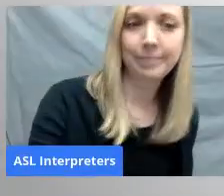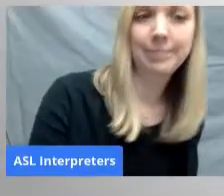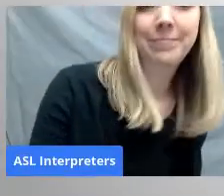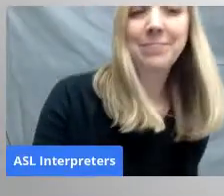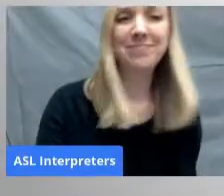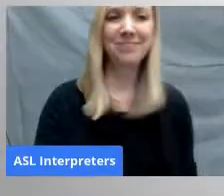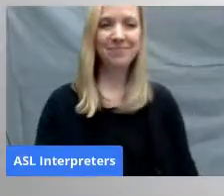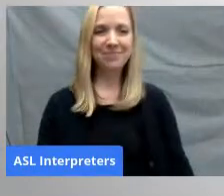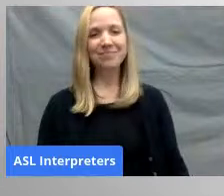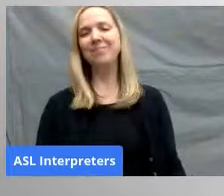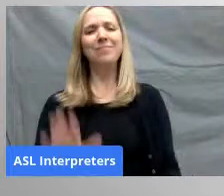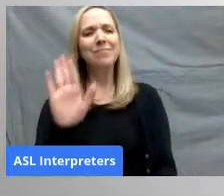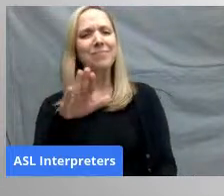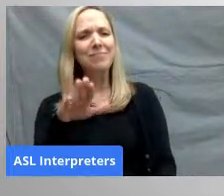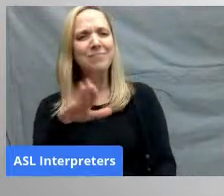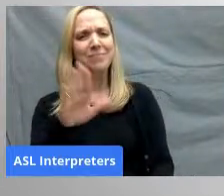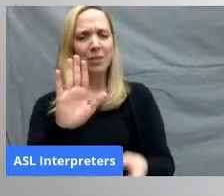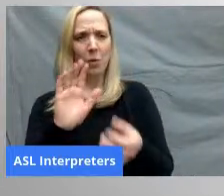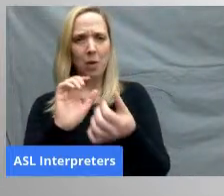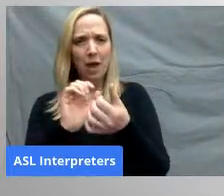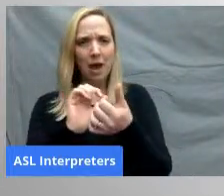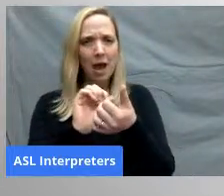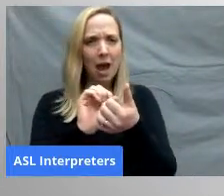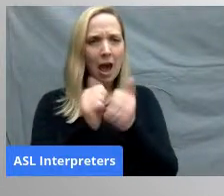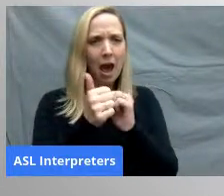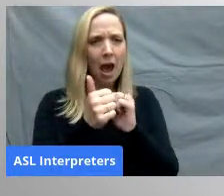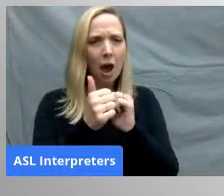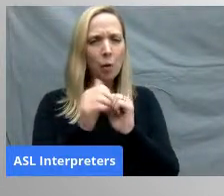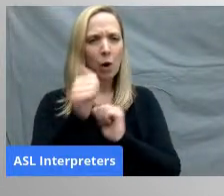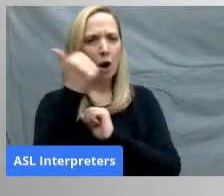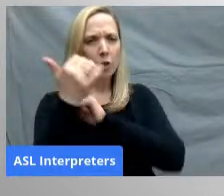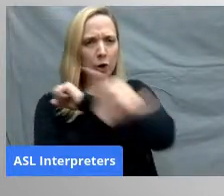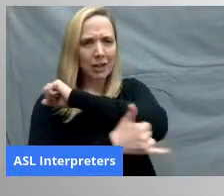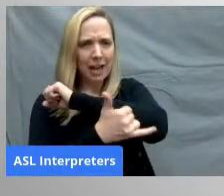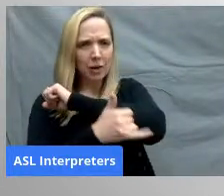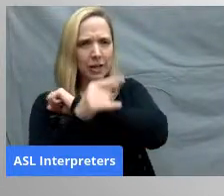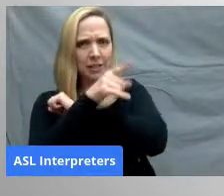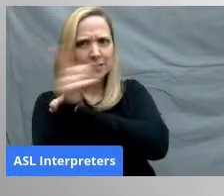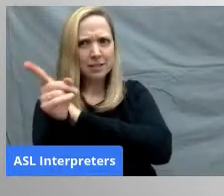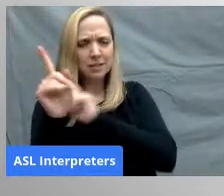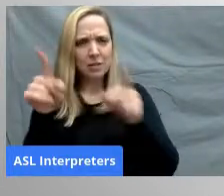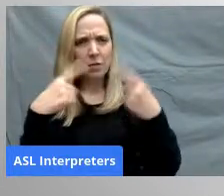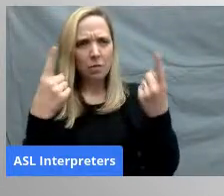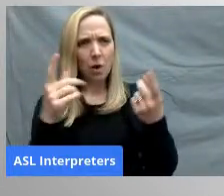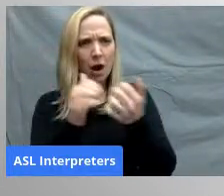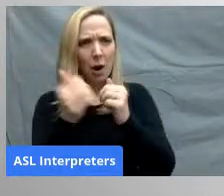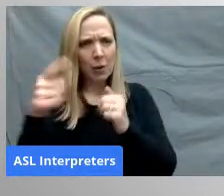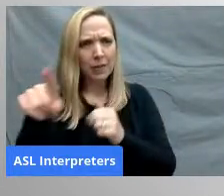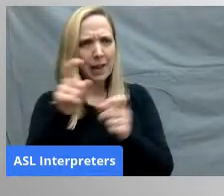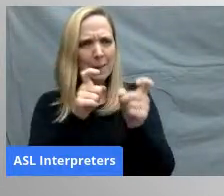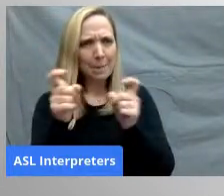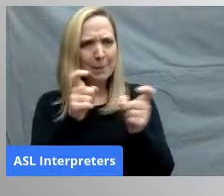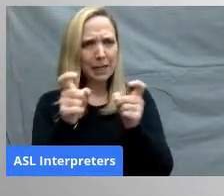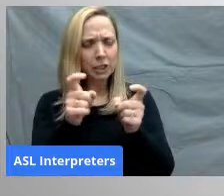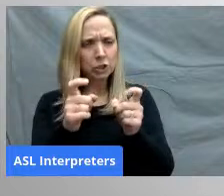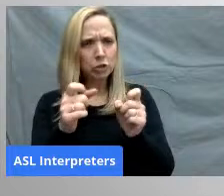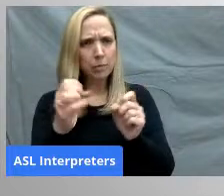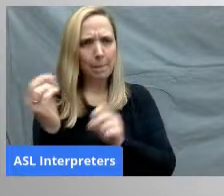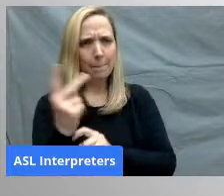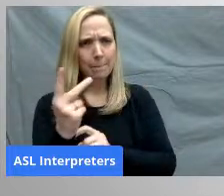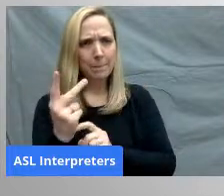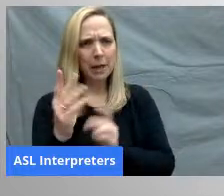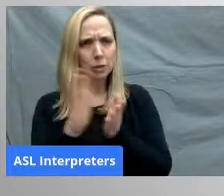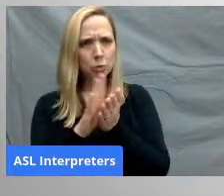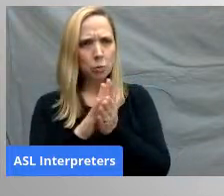So how are other counties managing to do this with the staff that